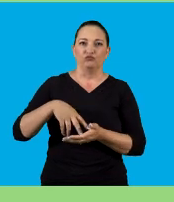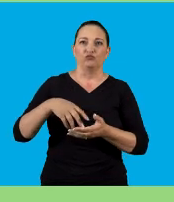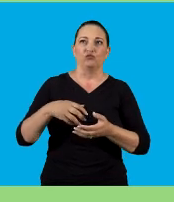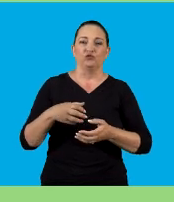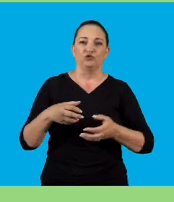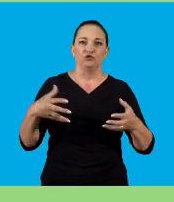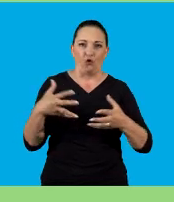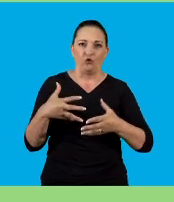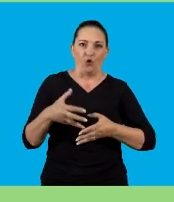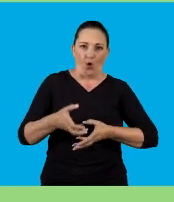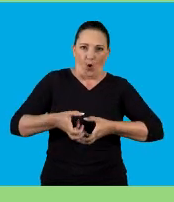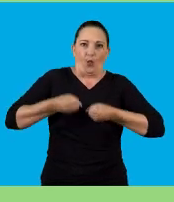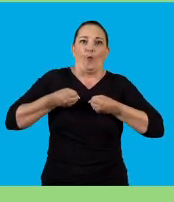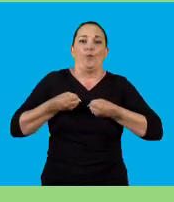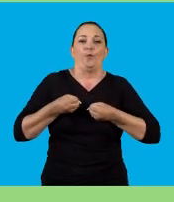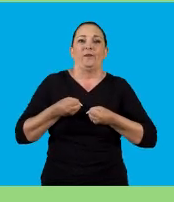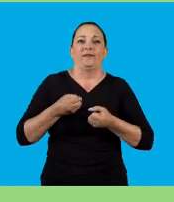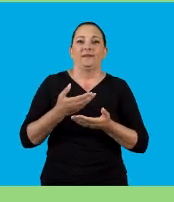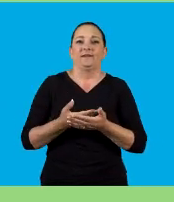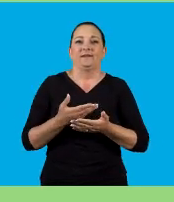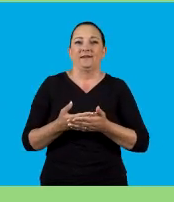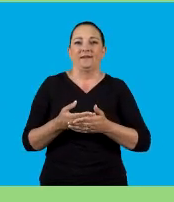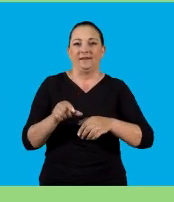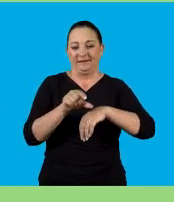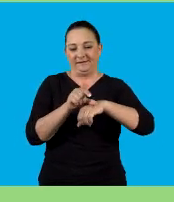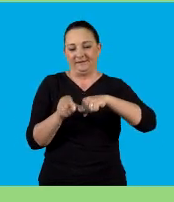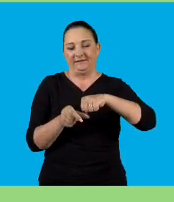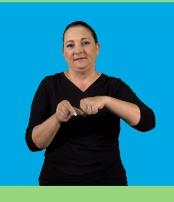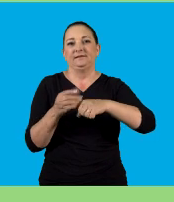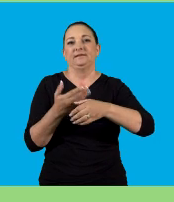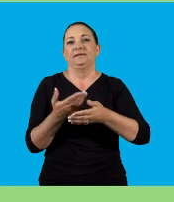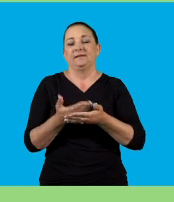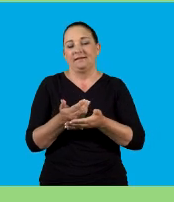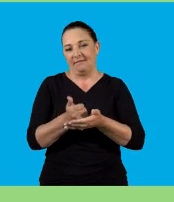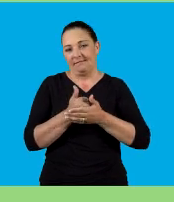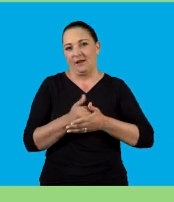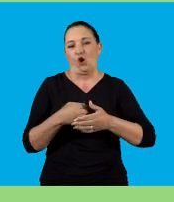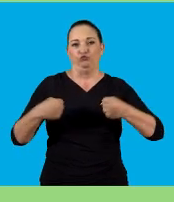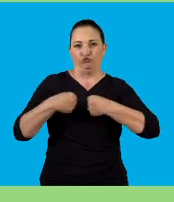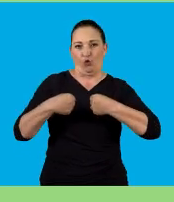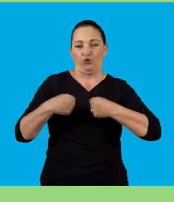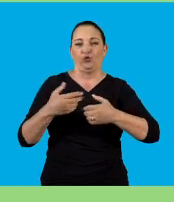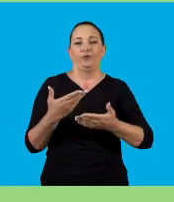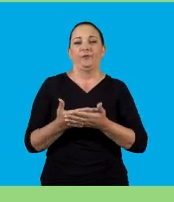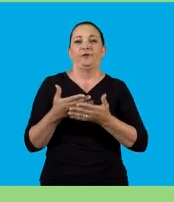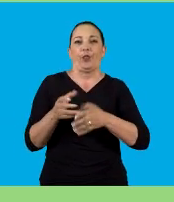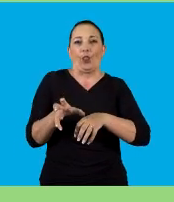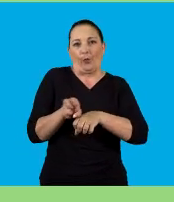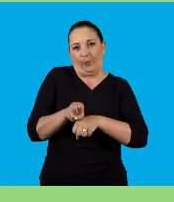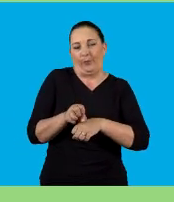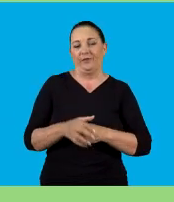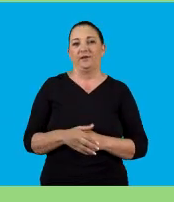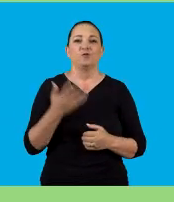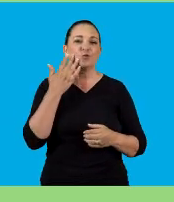our vertebral column. It is found as vertebral discs, and that helps prevent shock